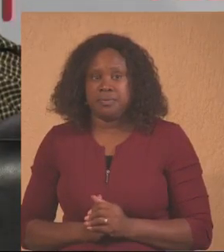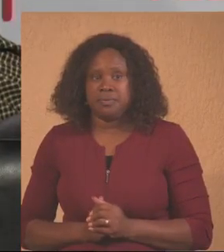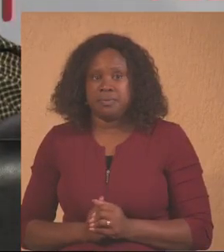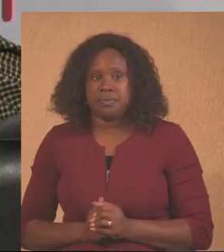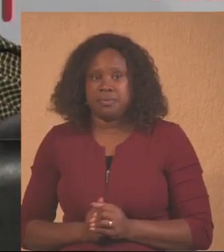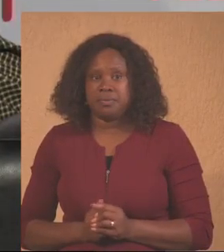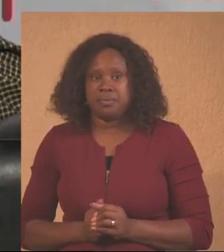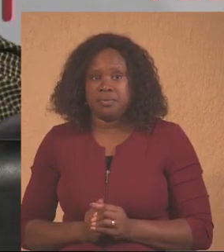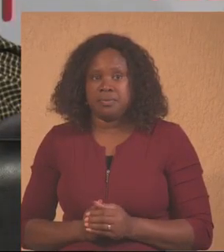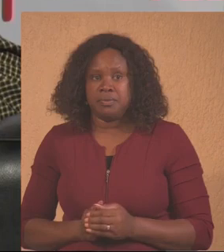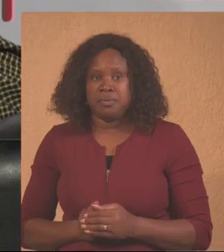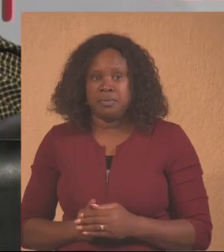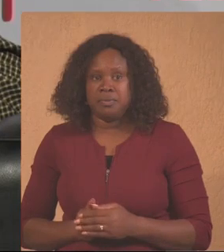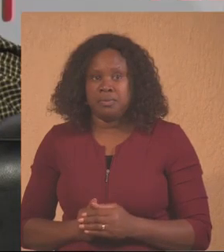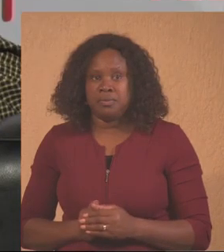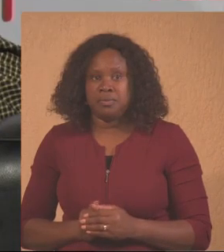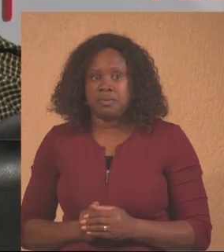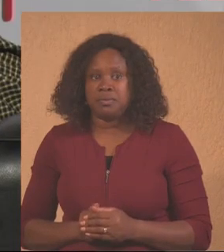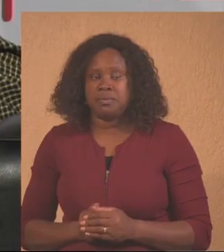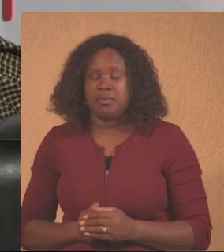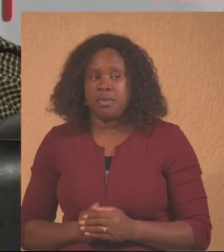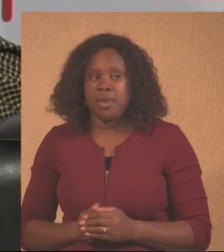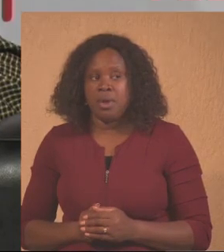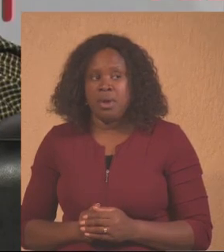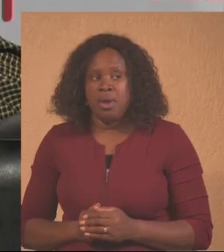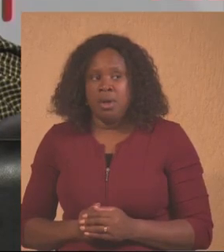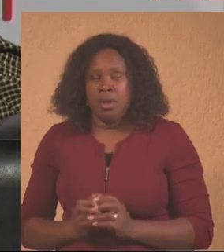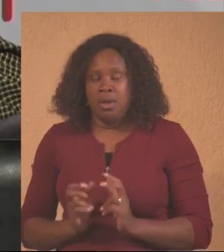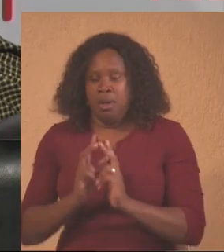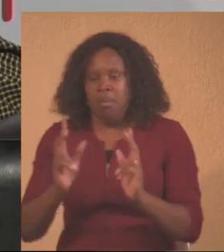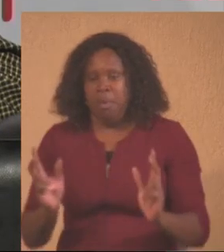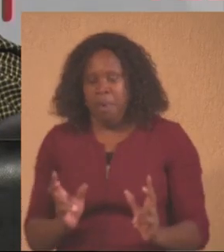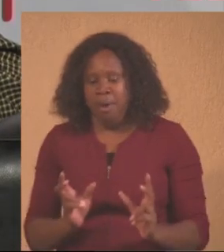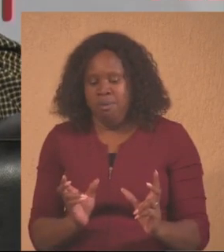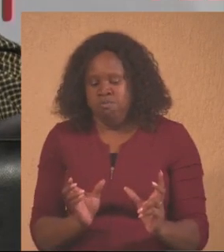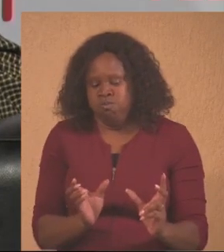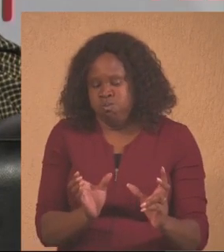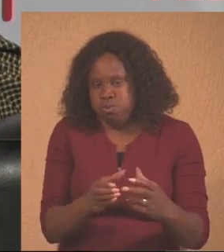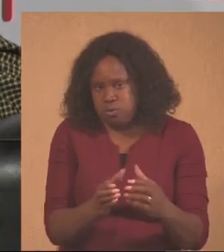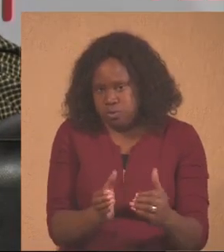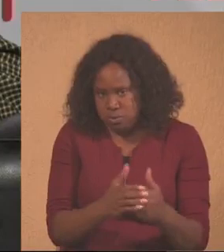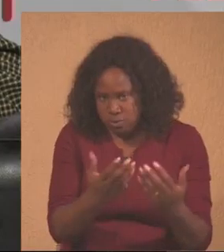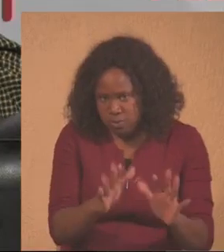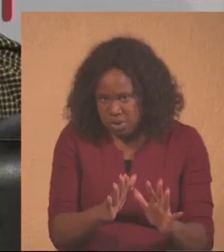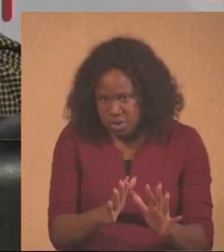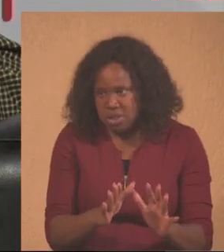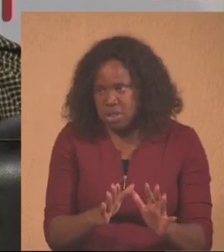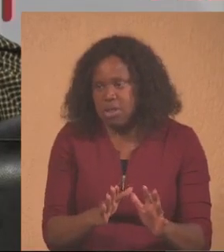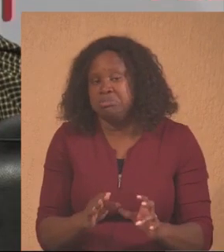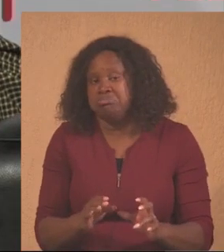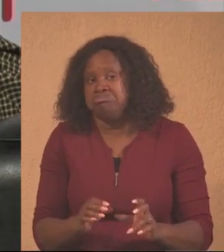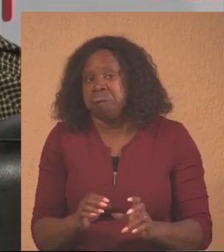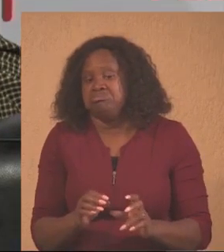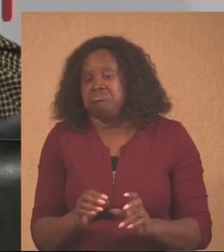In fact, when people are taken out of quarantine, they join the society, they are educated, they have